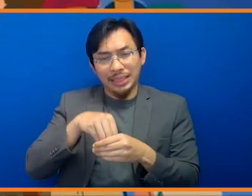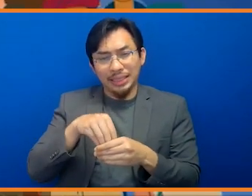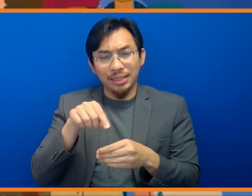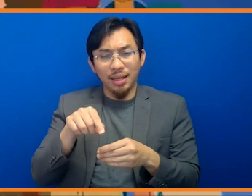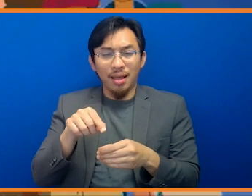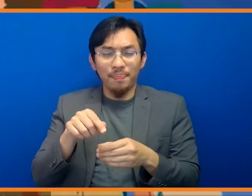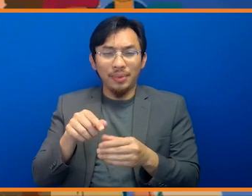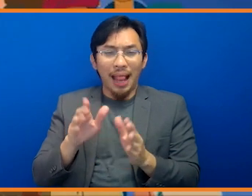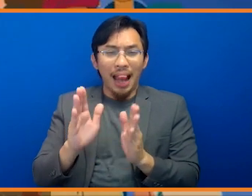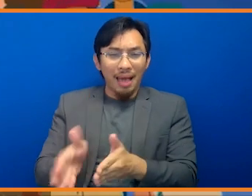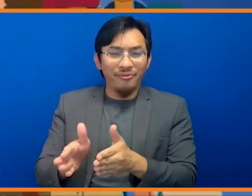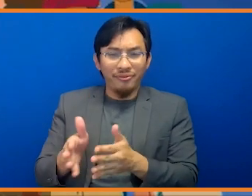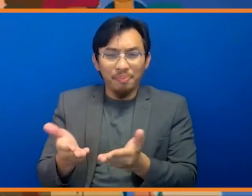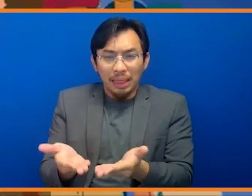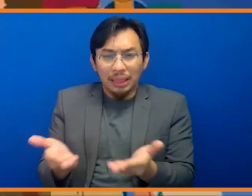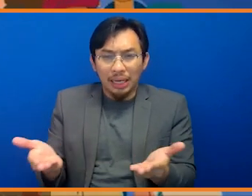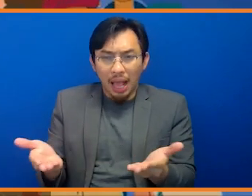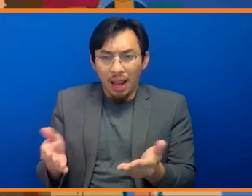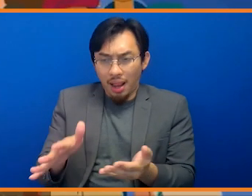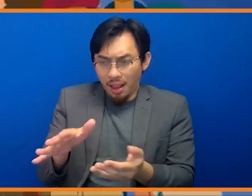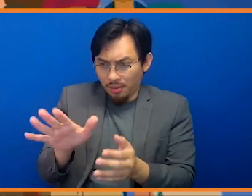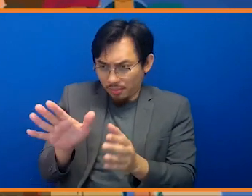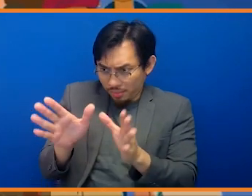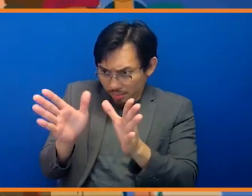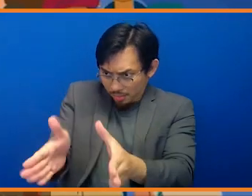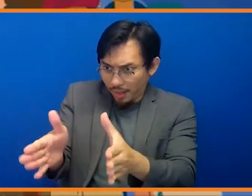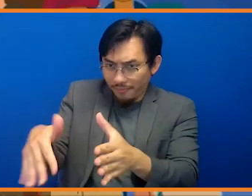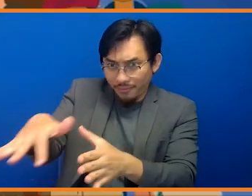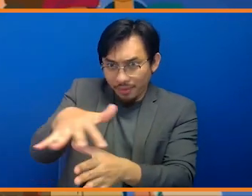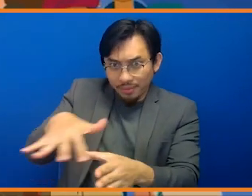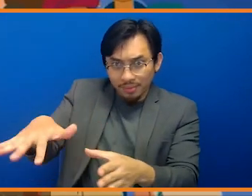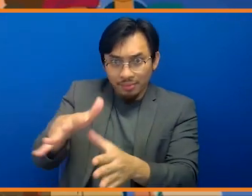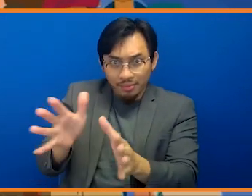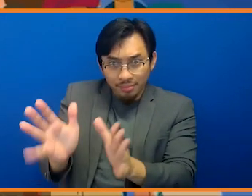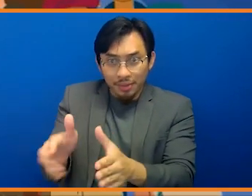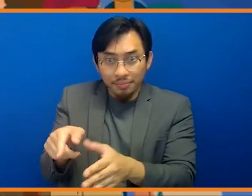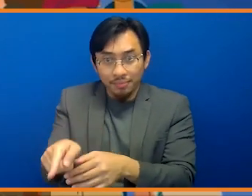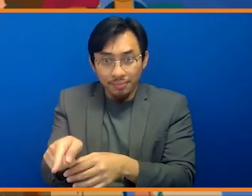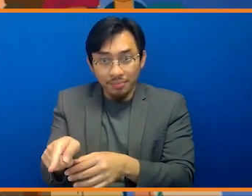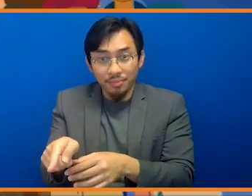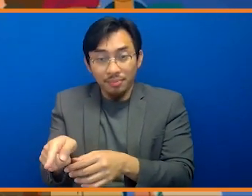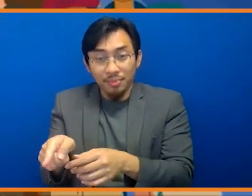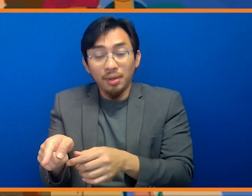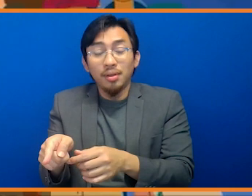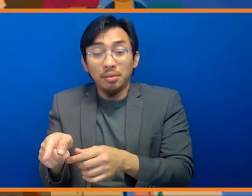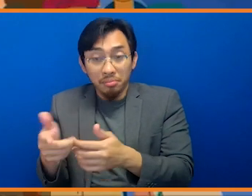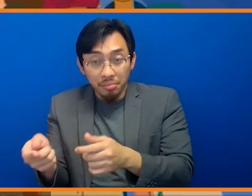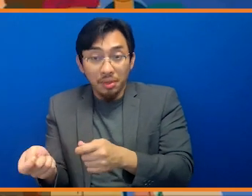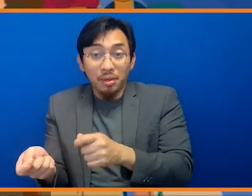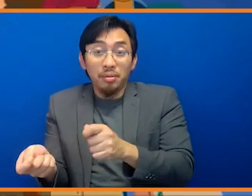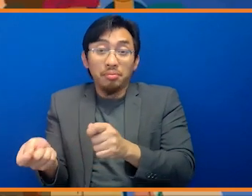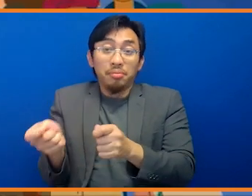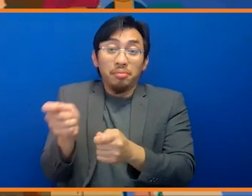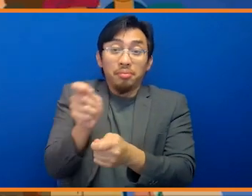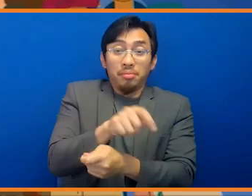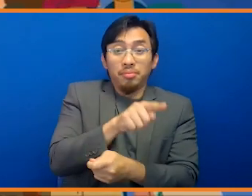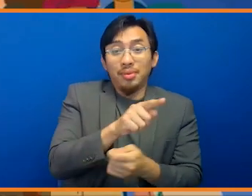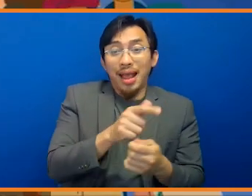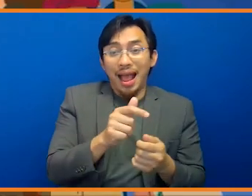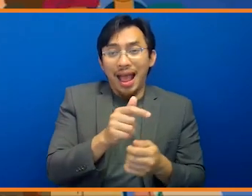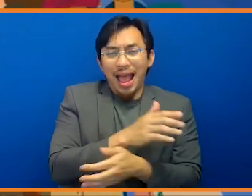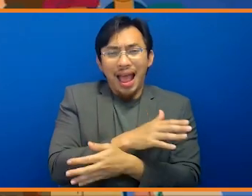Leave materials in its original location, then turning the city of Banda Aceh